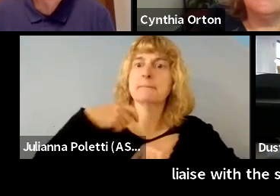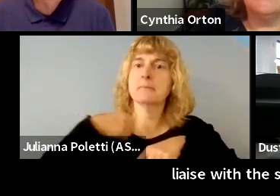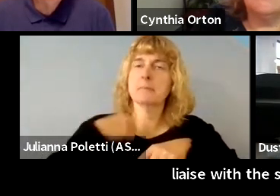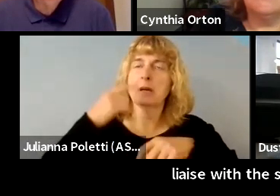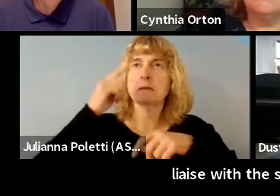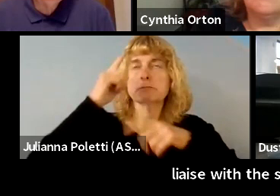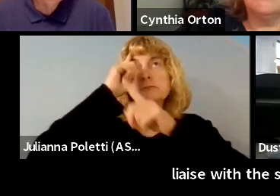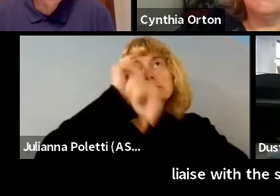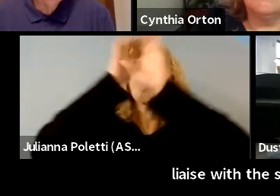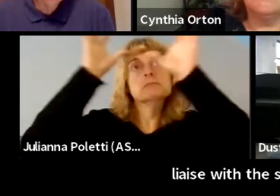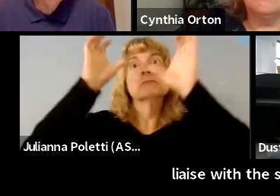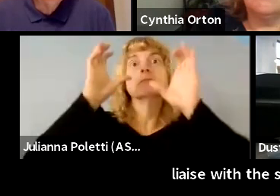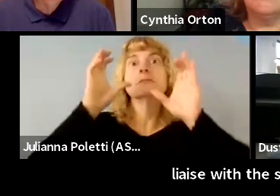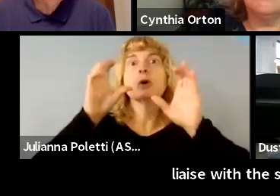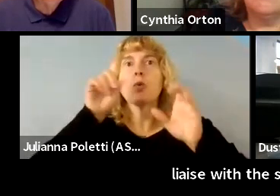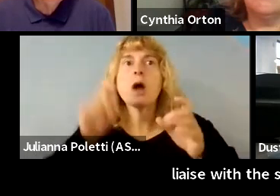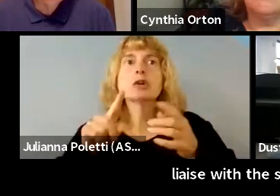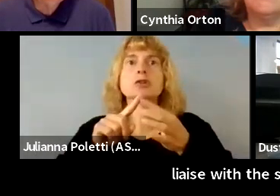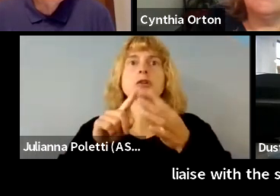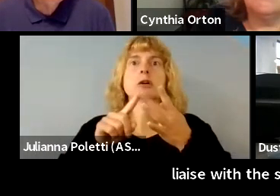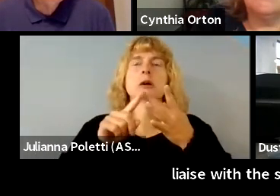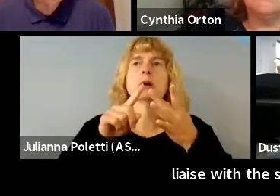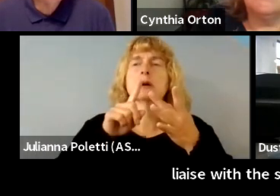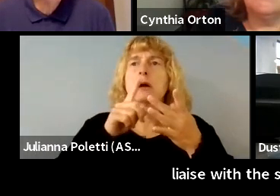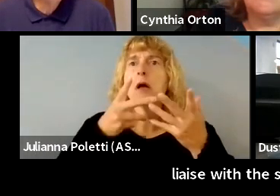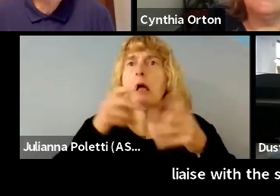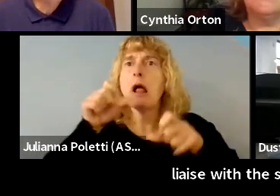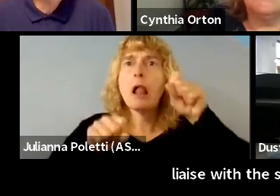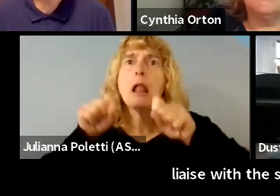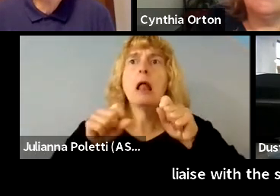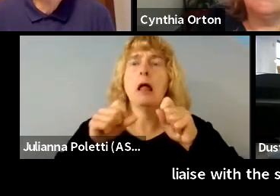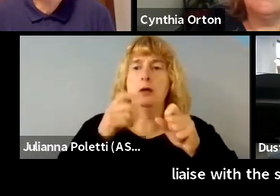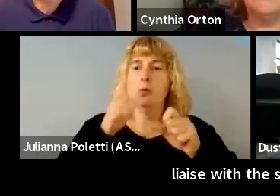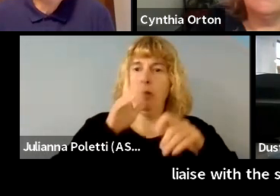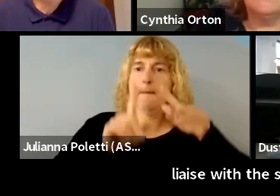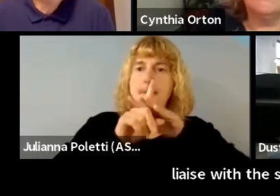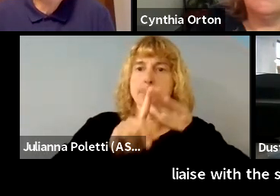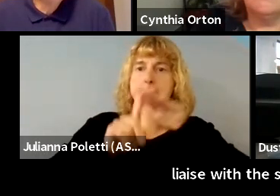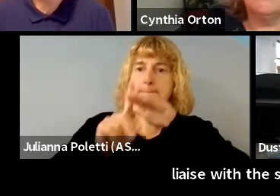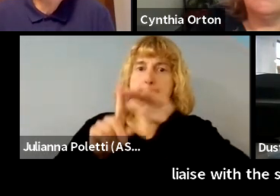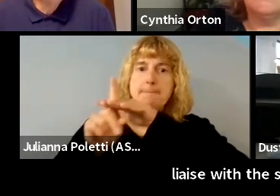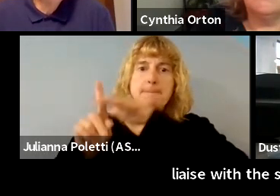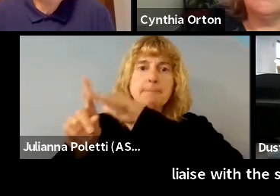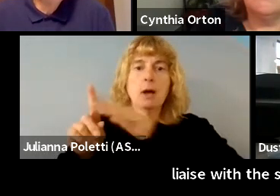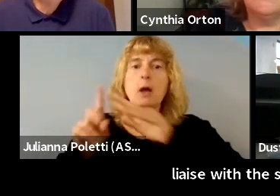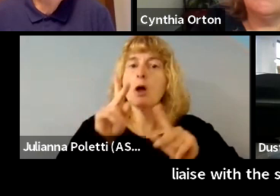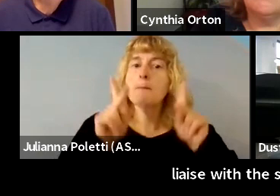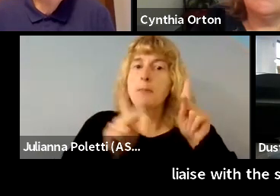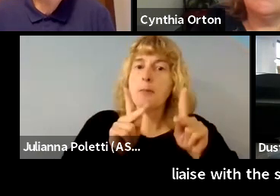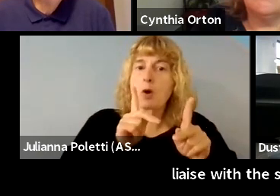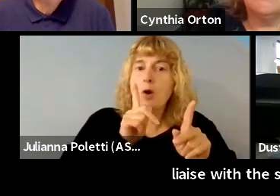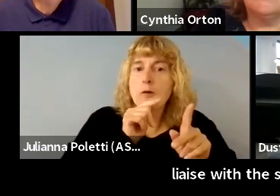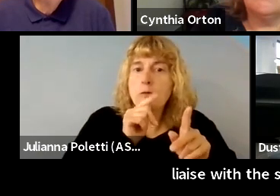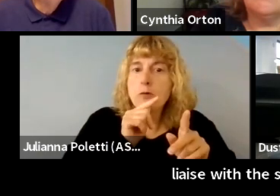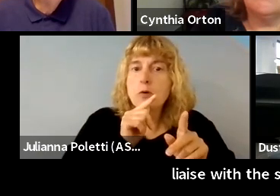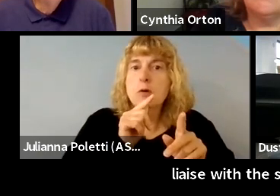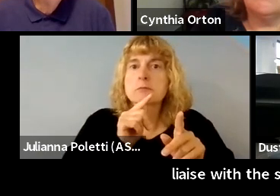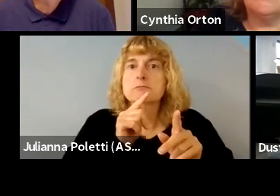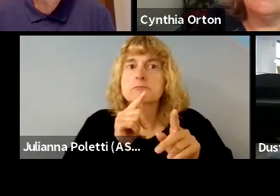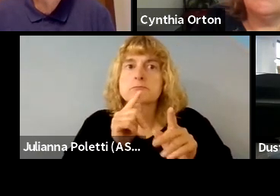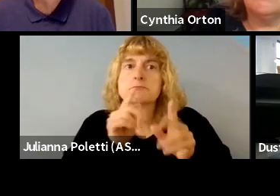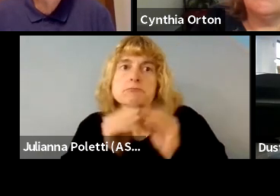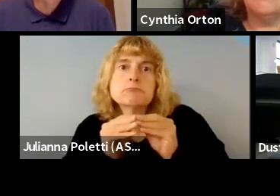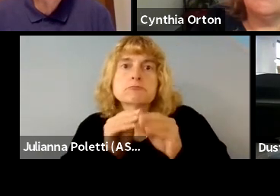that are gonna pop up, and the people who read and establish connections and liaise